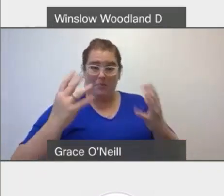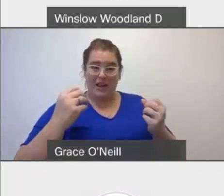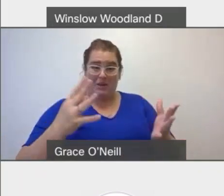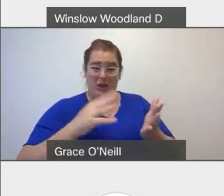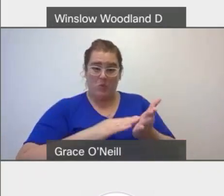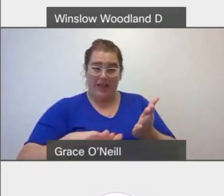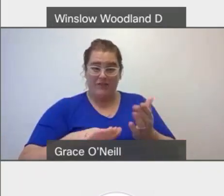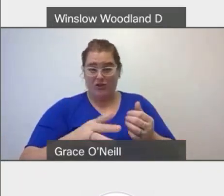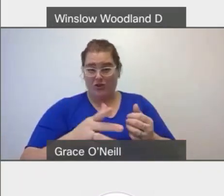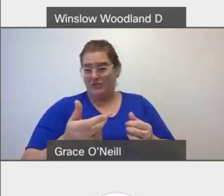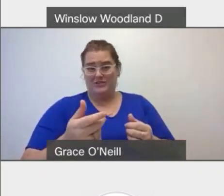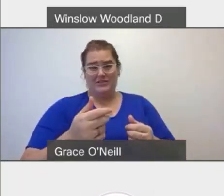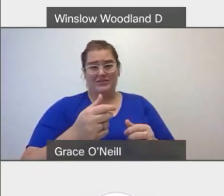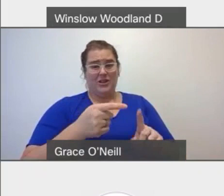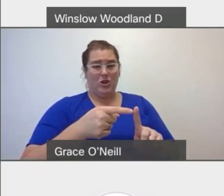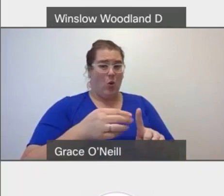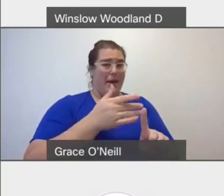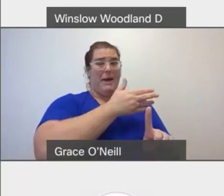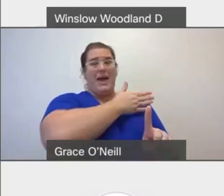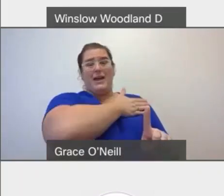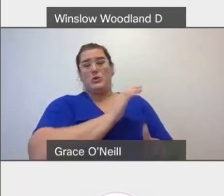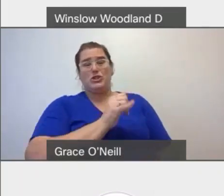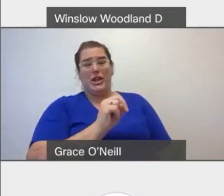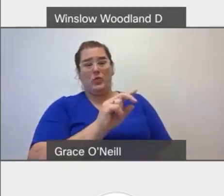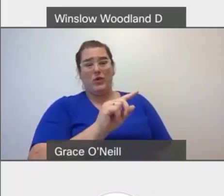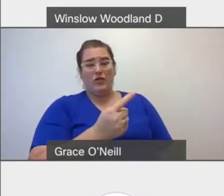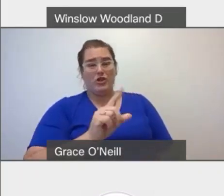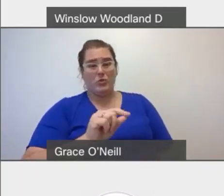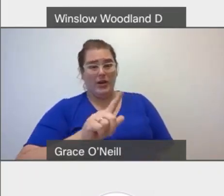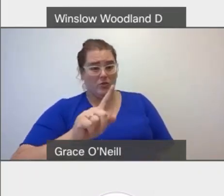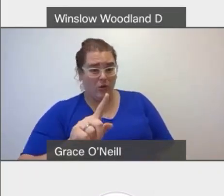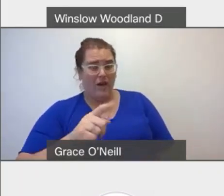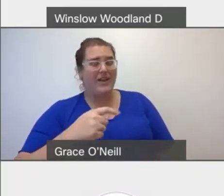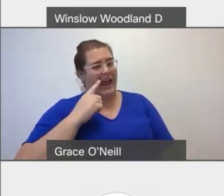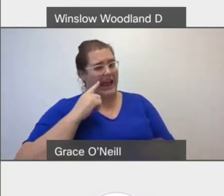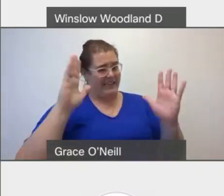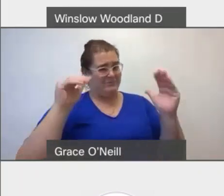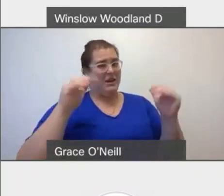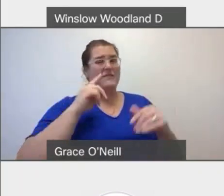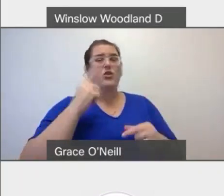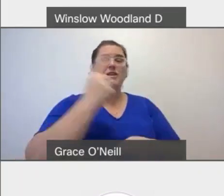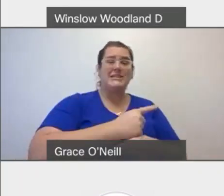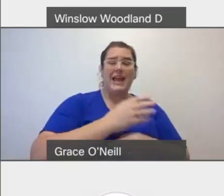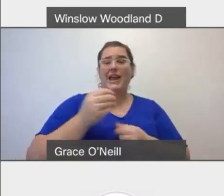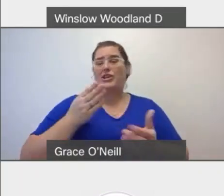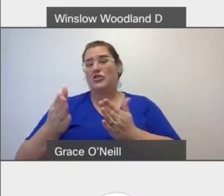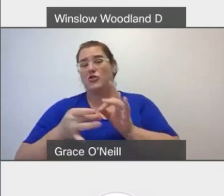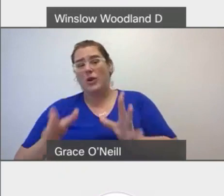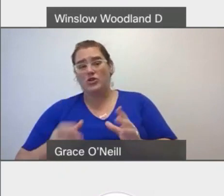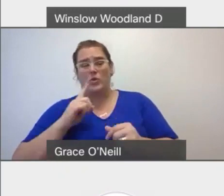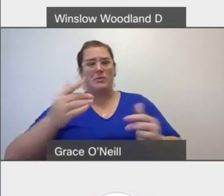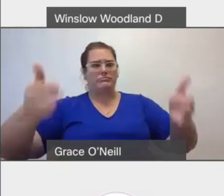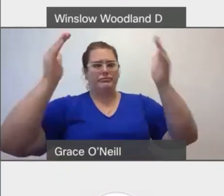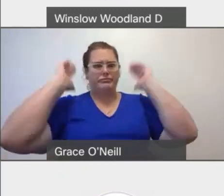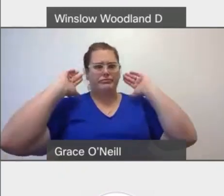1, 2021? This will likely get a bit complicated and confusing for day and service coordination. We'll need guidance